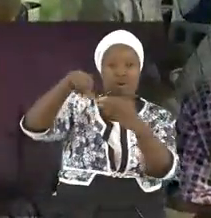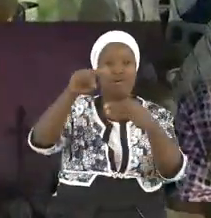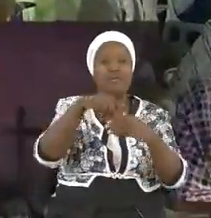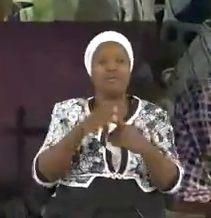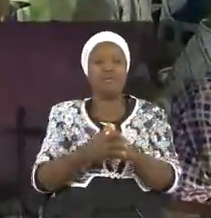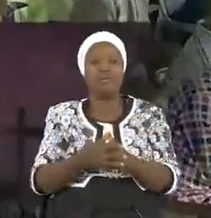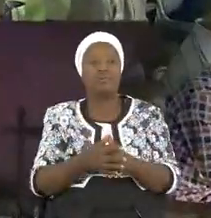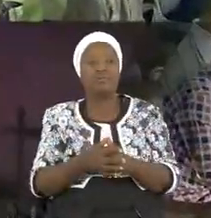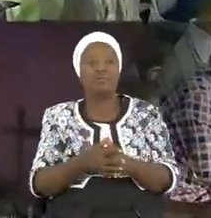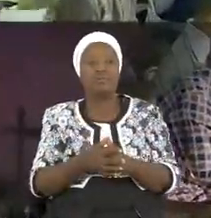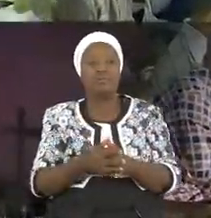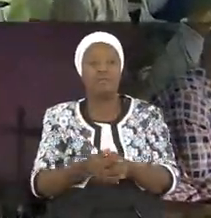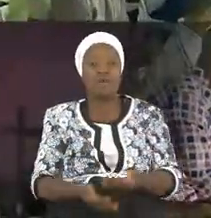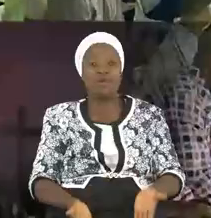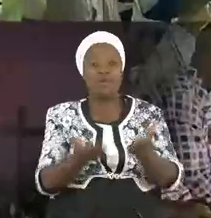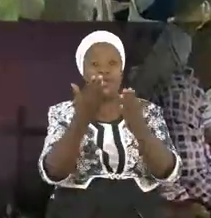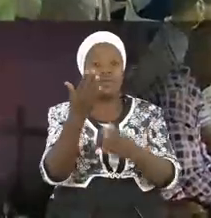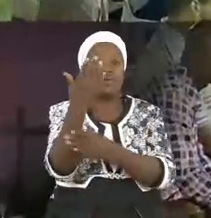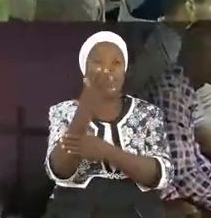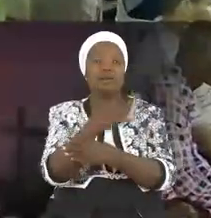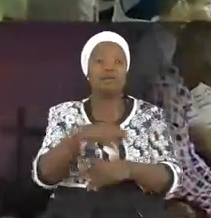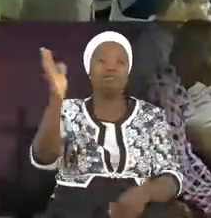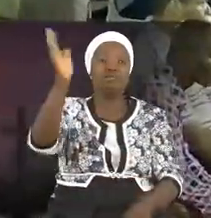Raise up your hand and wave it at me if you are true.